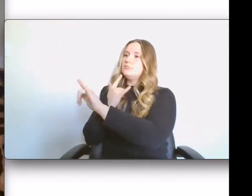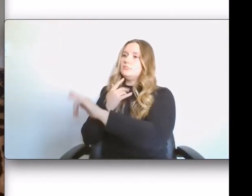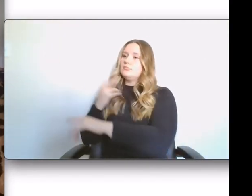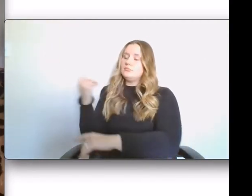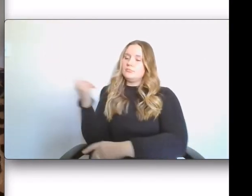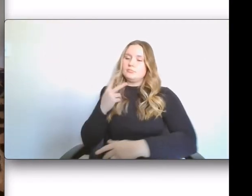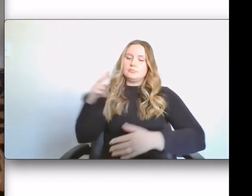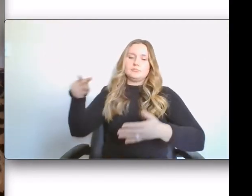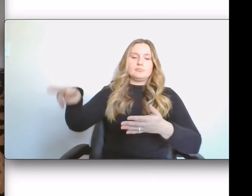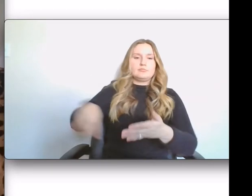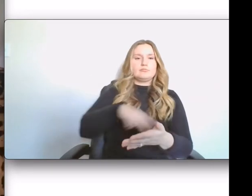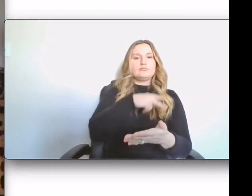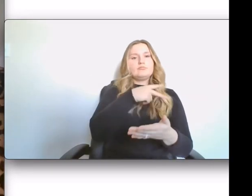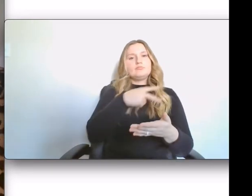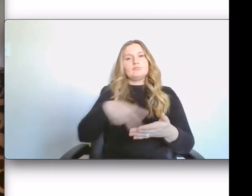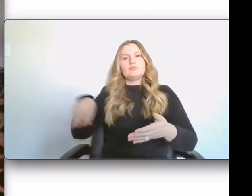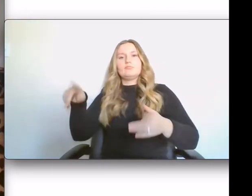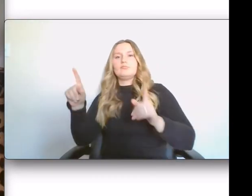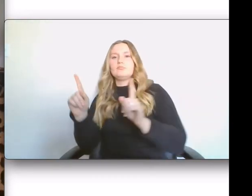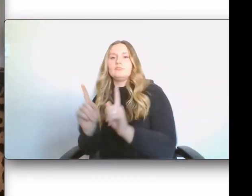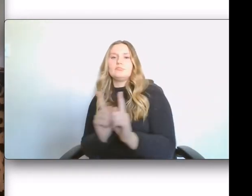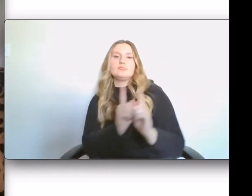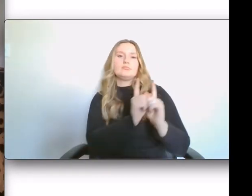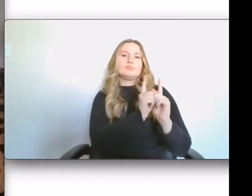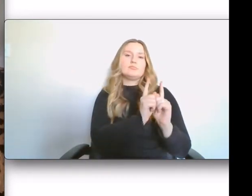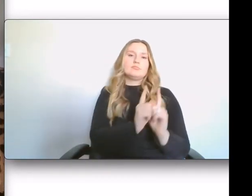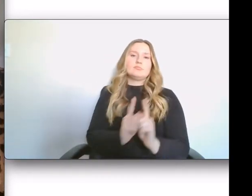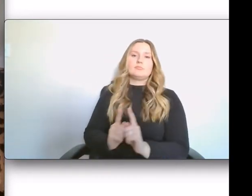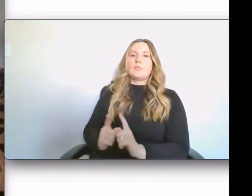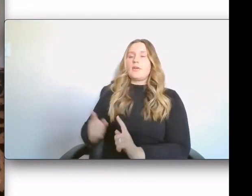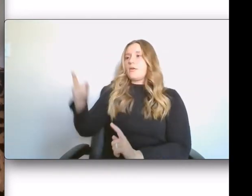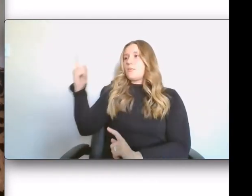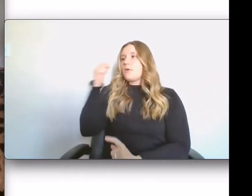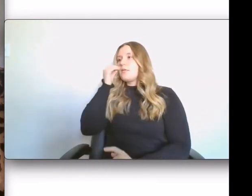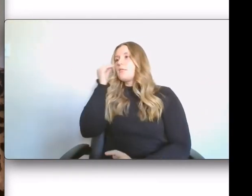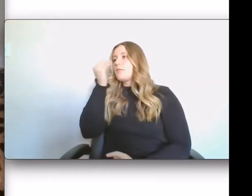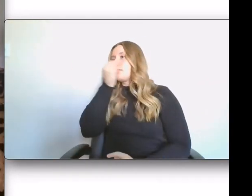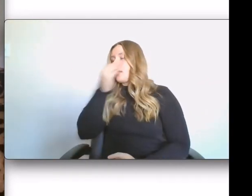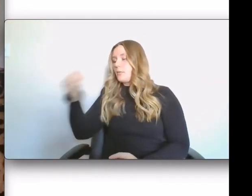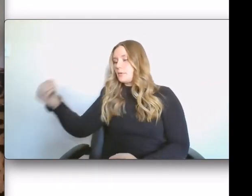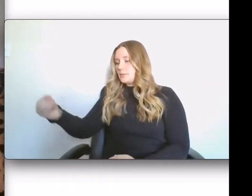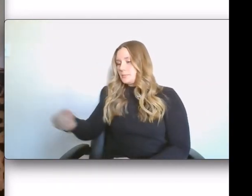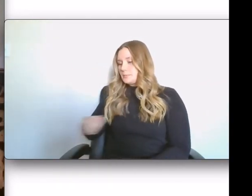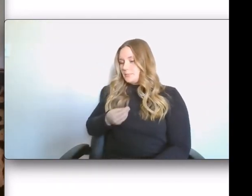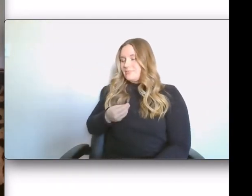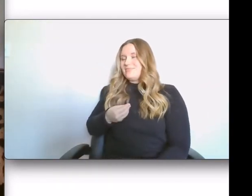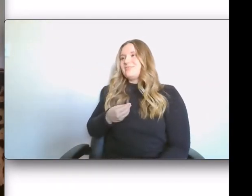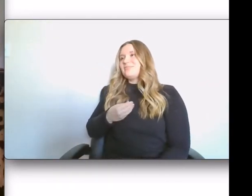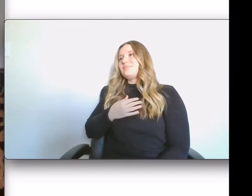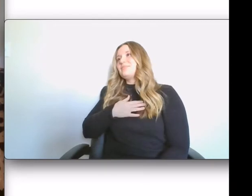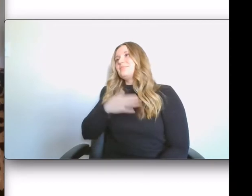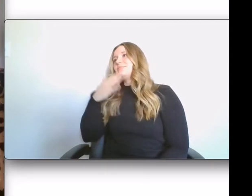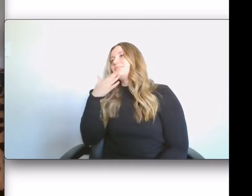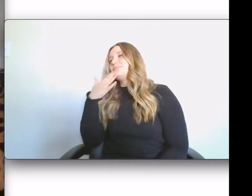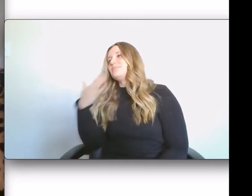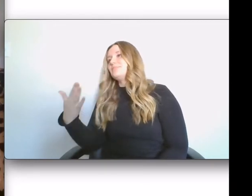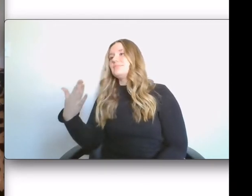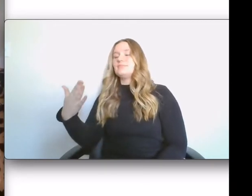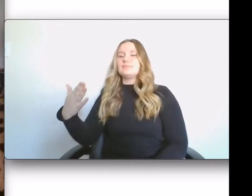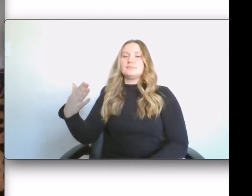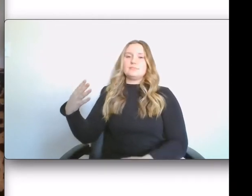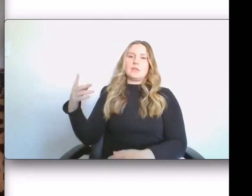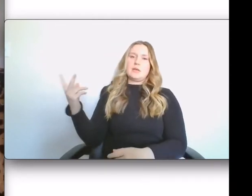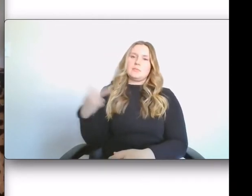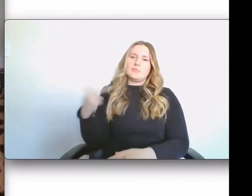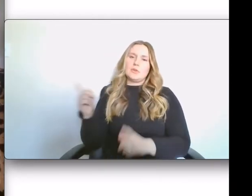una sola flor seremos, como una flor y nada más, el mismo verso cantaremos, al